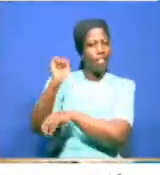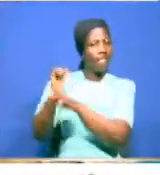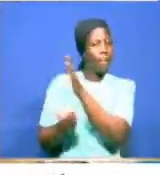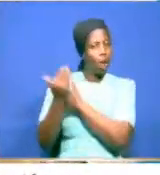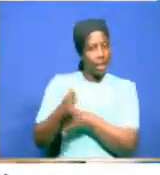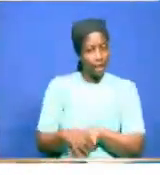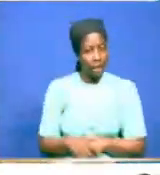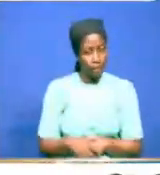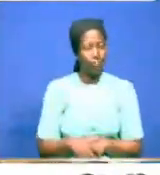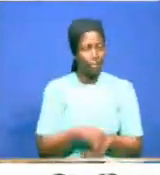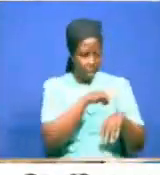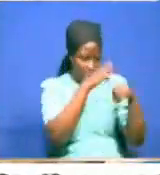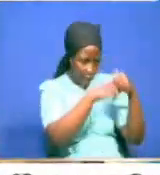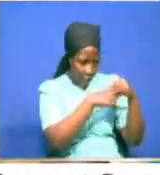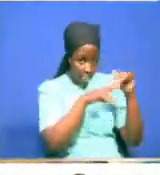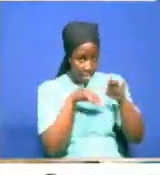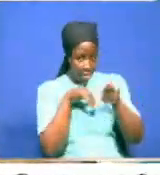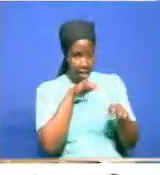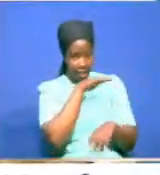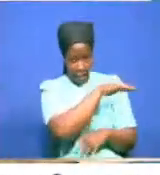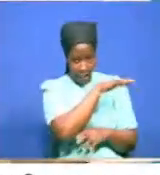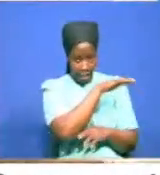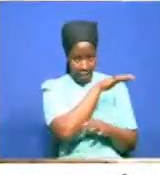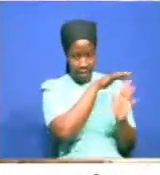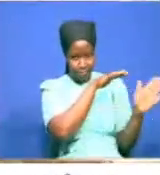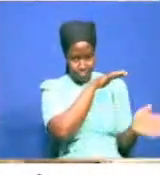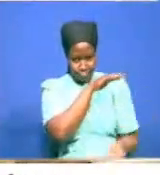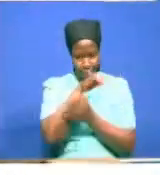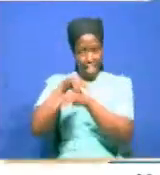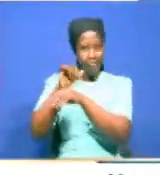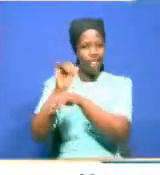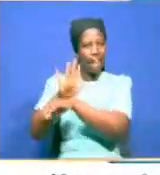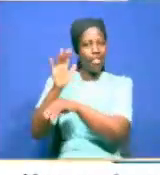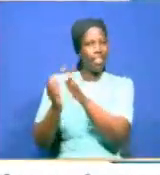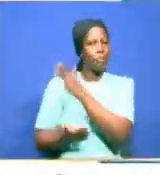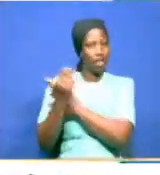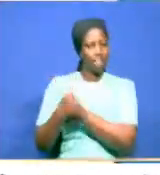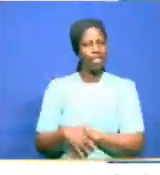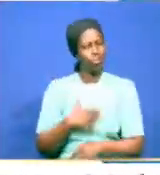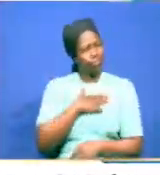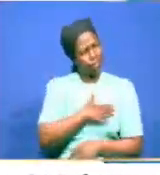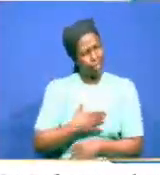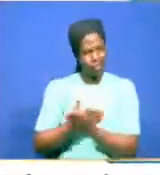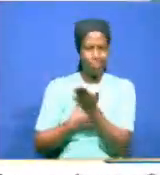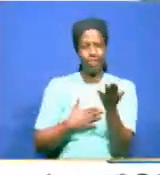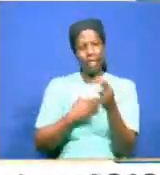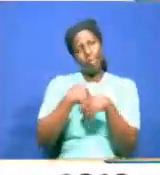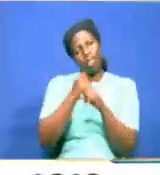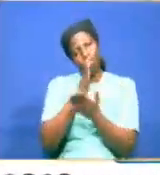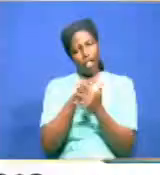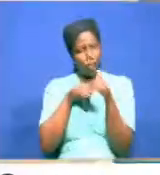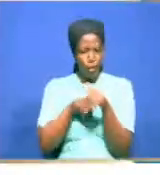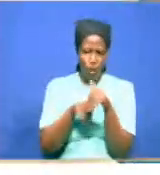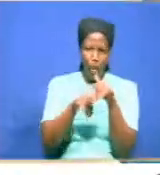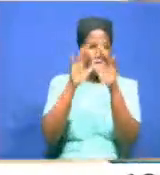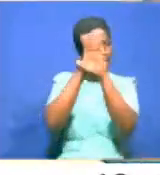No, 7 p.m. 7 to 5 a.m. from 7 p.m. to 5 a.m. to 5 a.m. Yes. in the morning. Can you ensure you abide by what the